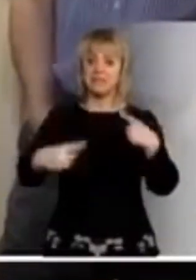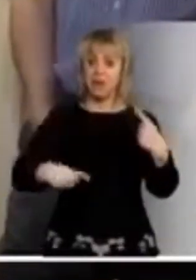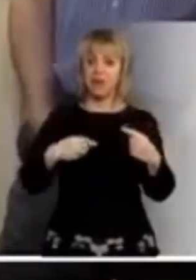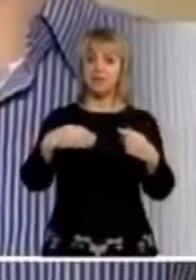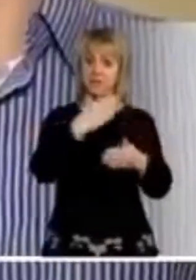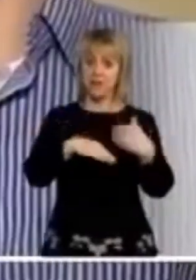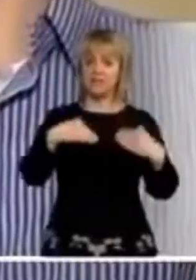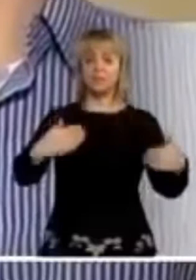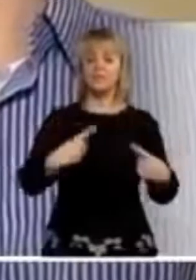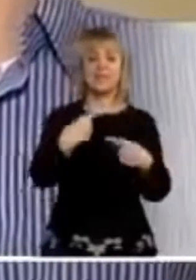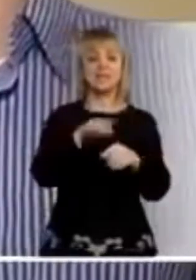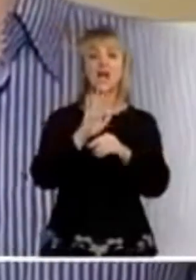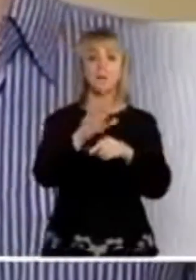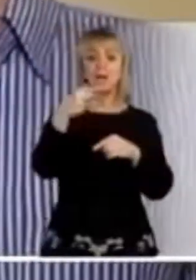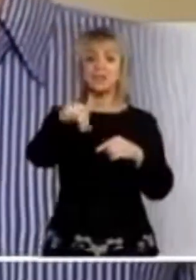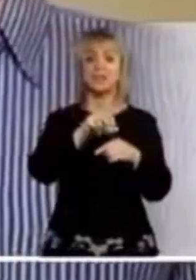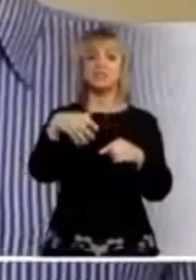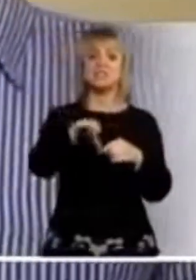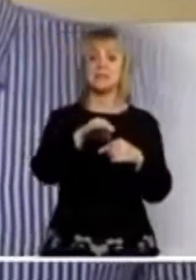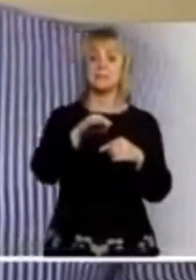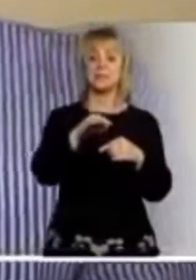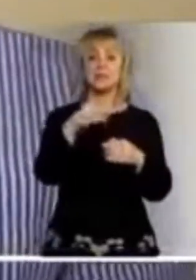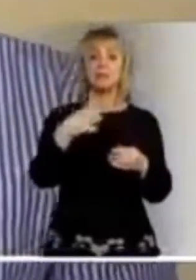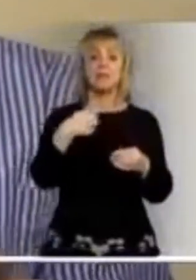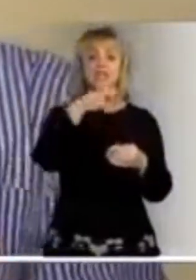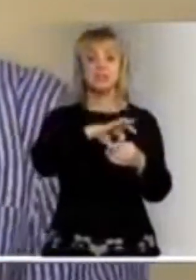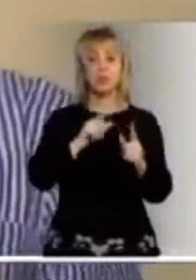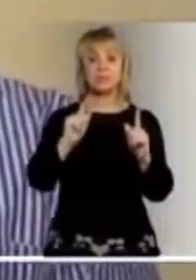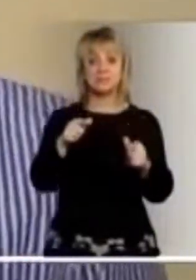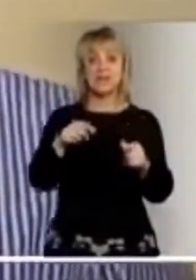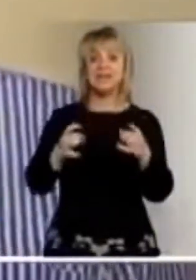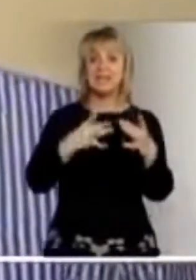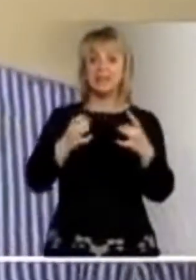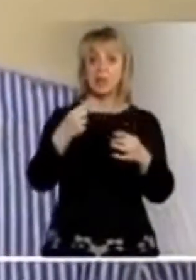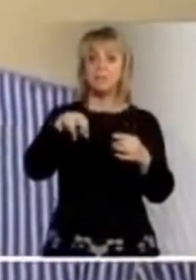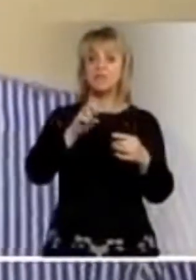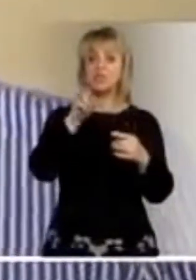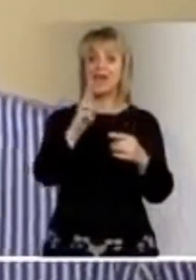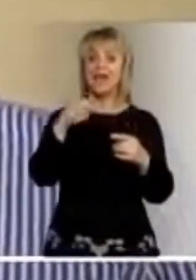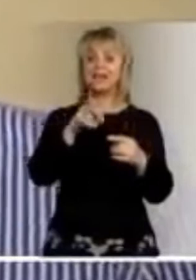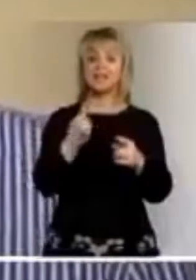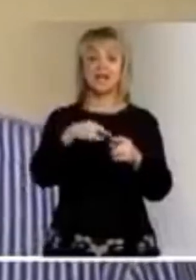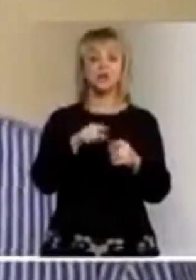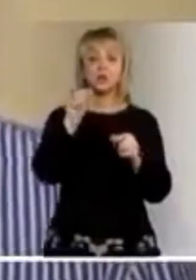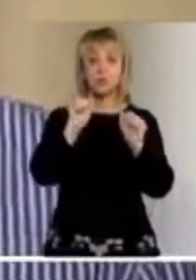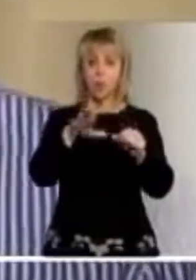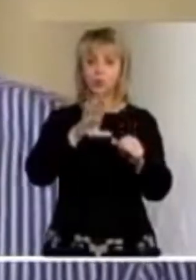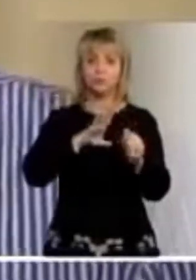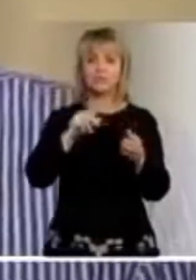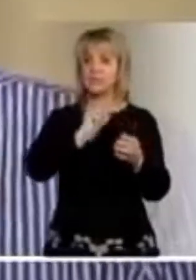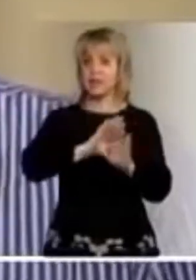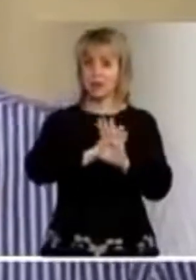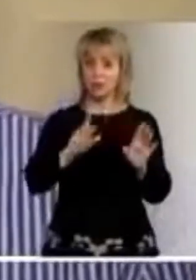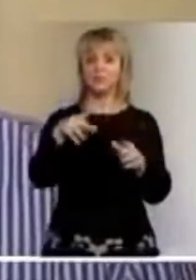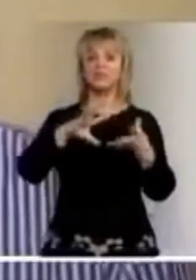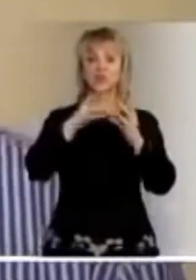uncomfortable to operate a wheelchair. These are the same commands, only we do not use natural muscular channels, which in some